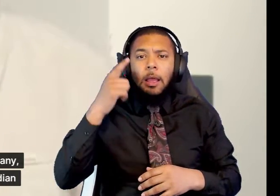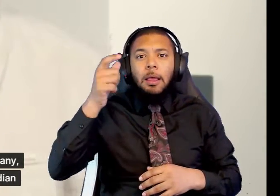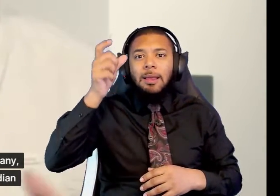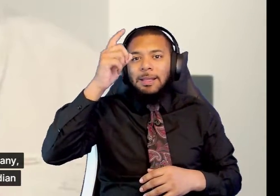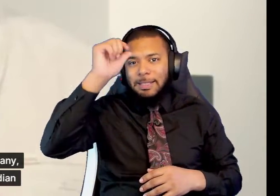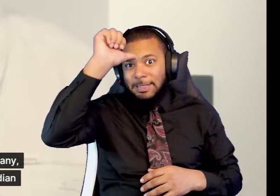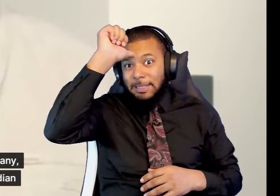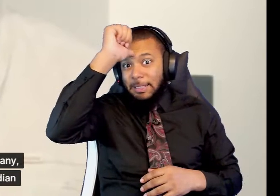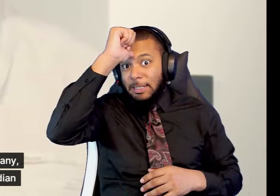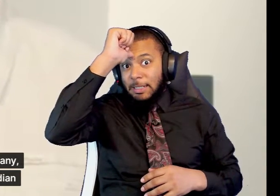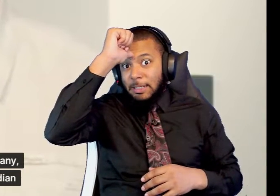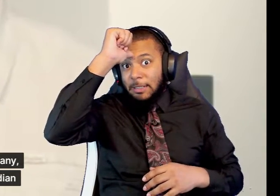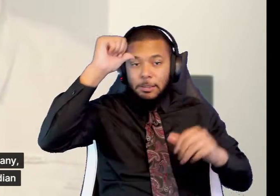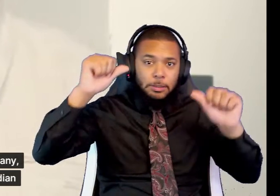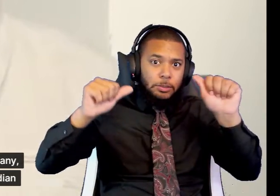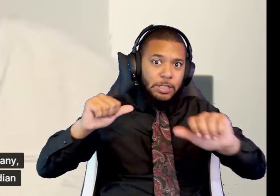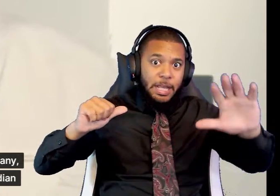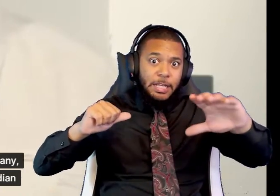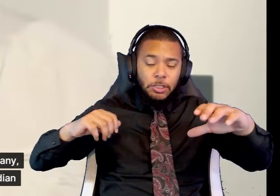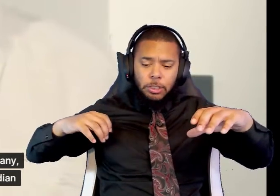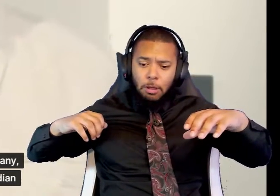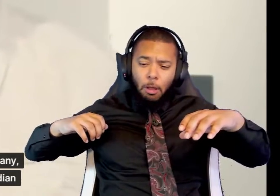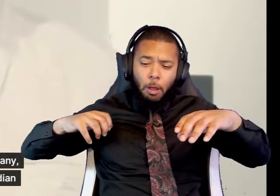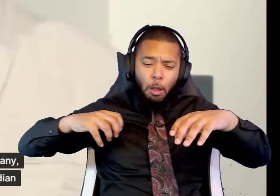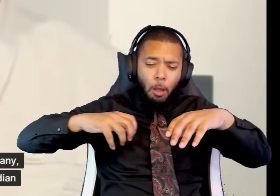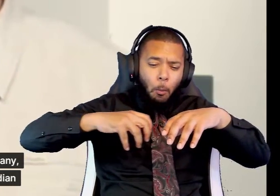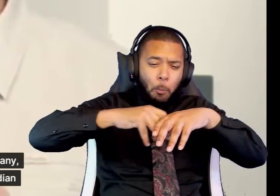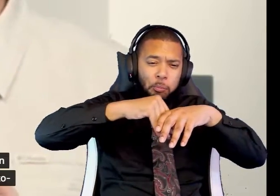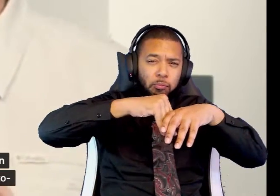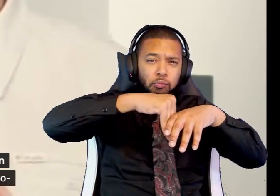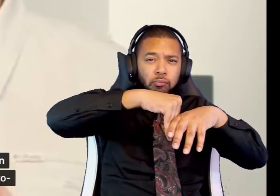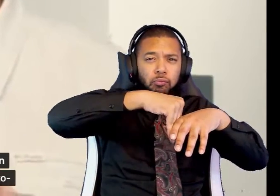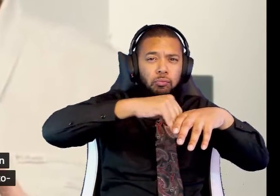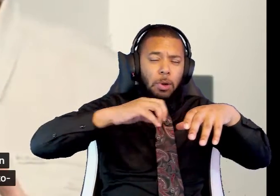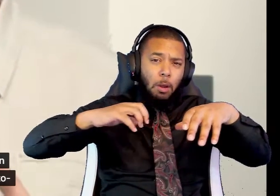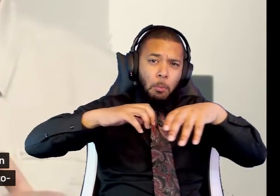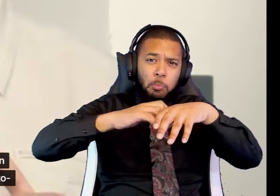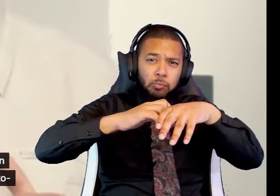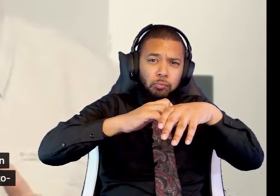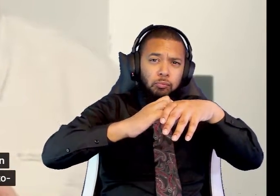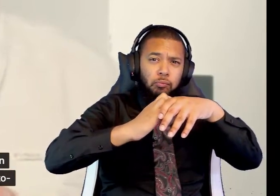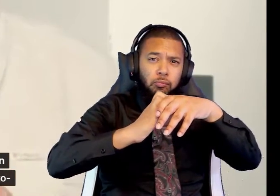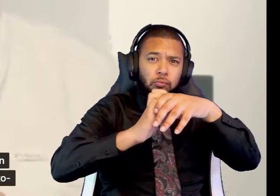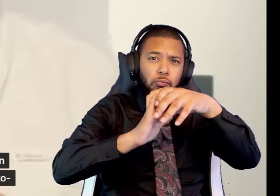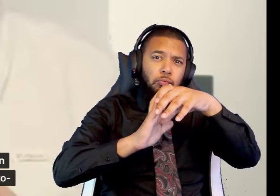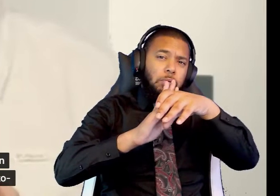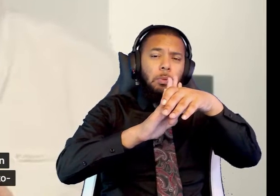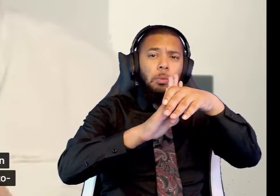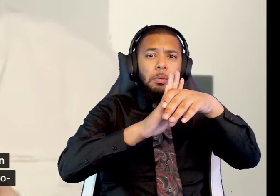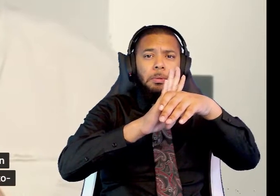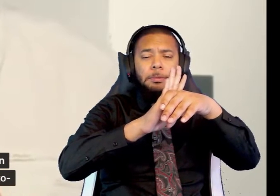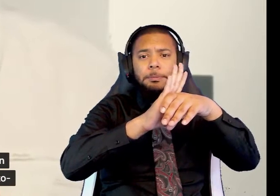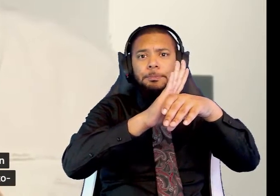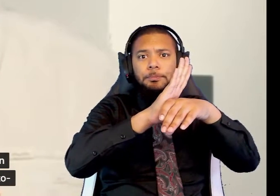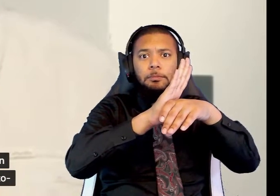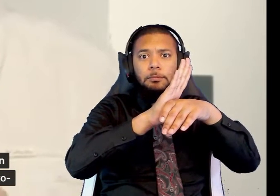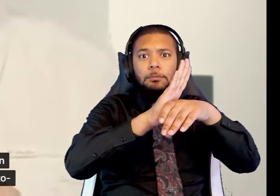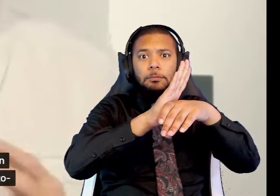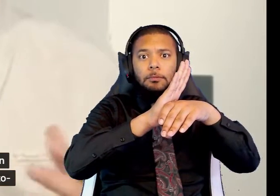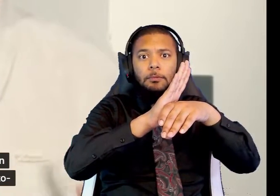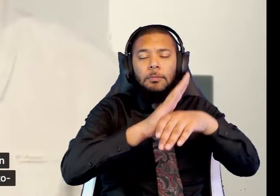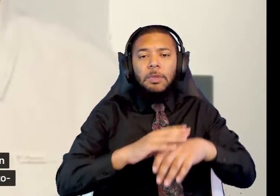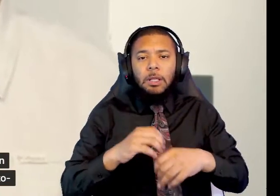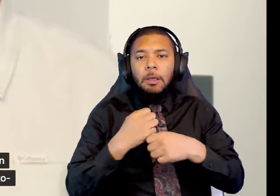continent many years ago. And as the Indian landmass collided with the Asian